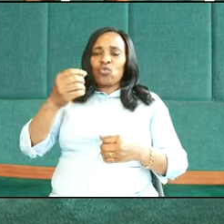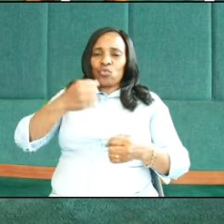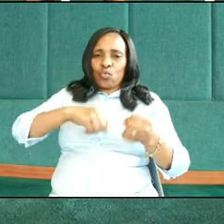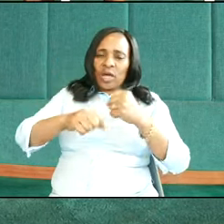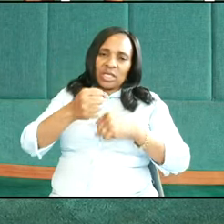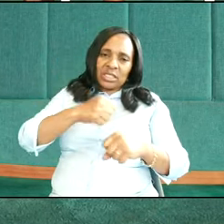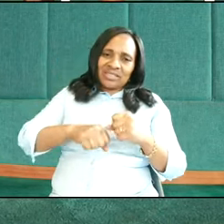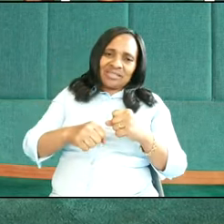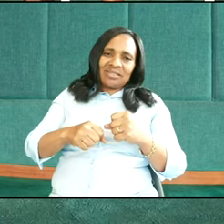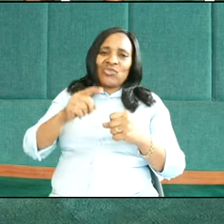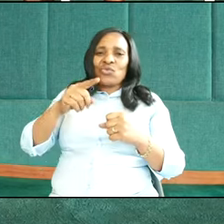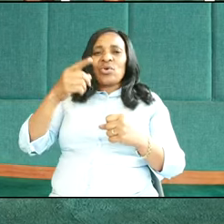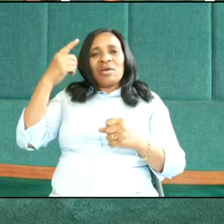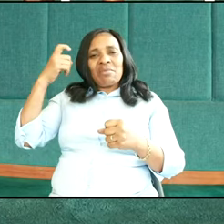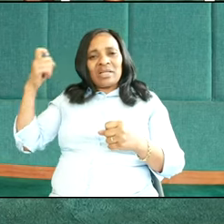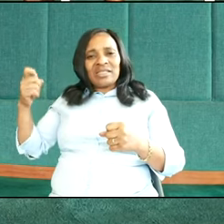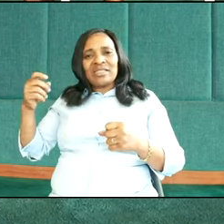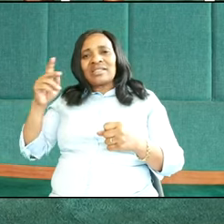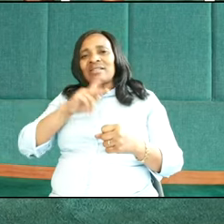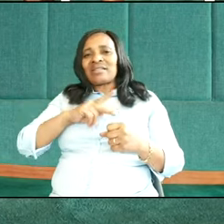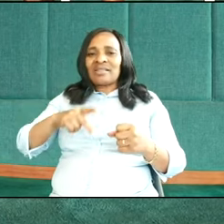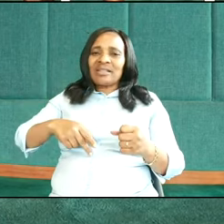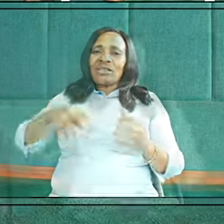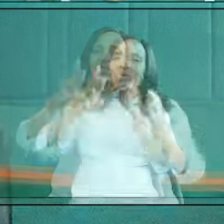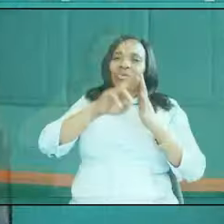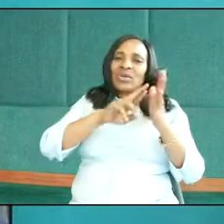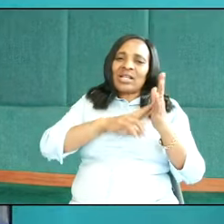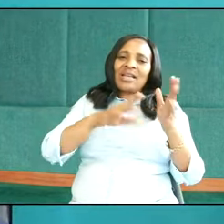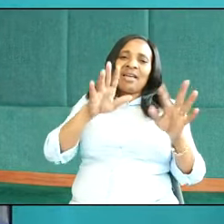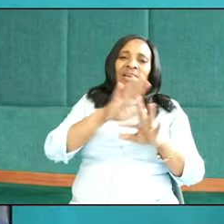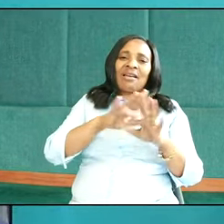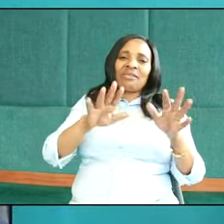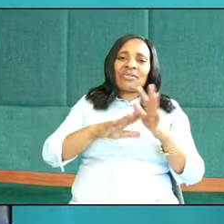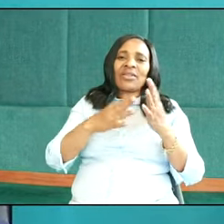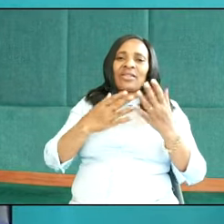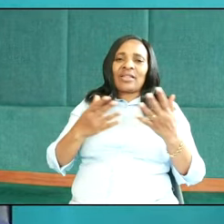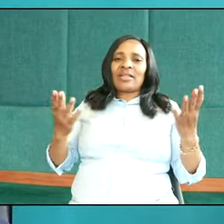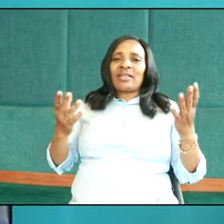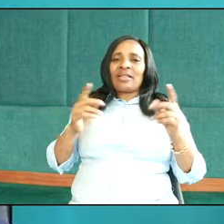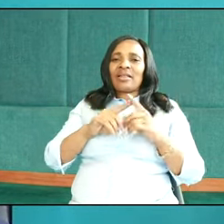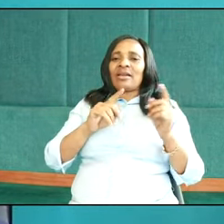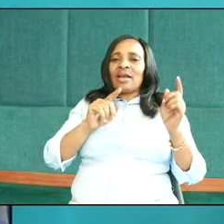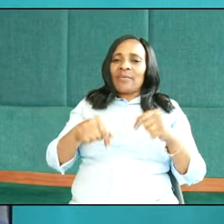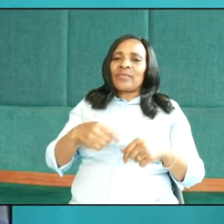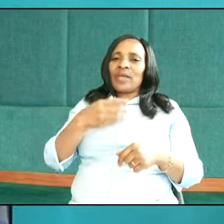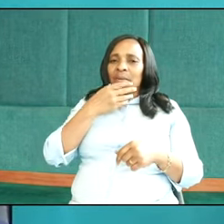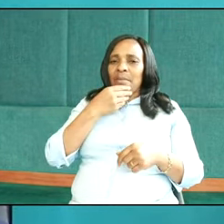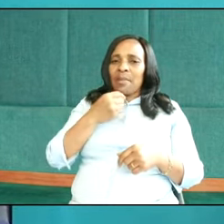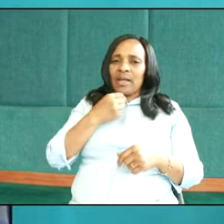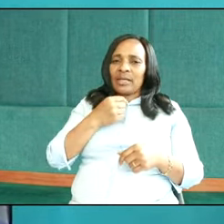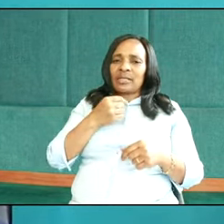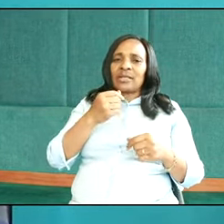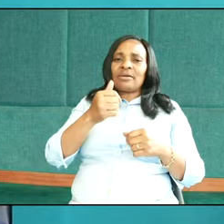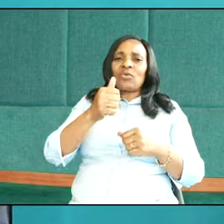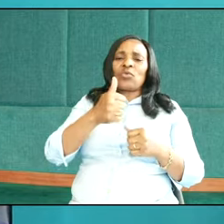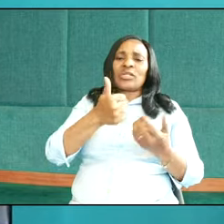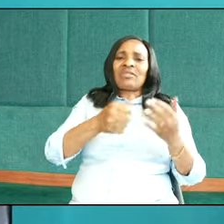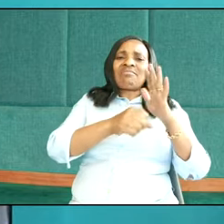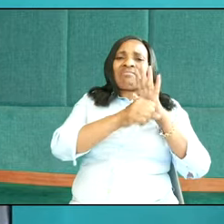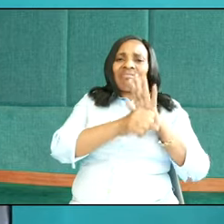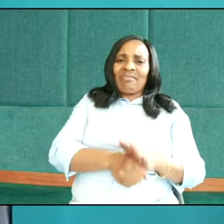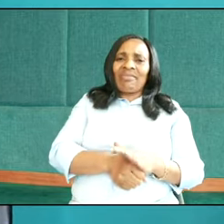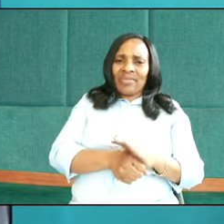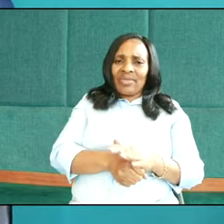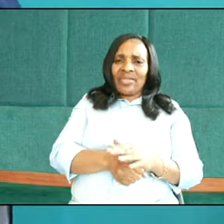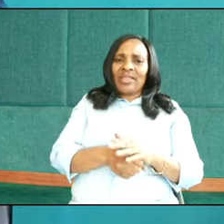that. You know, you can imagine you're the king, you're ruling over everything, and here comes this guy, you know, and he's undermining you.